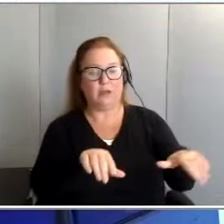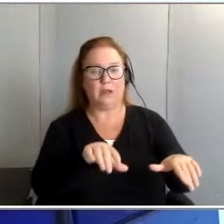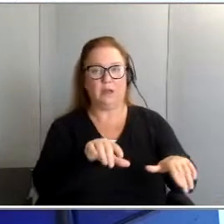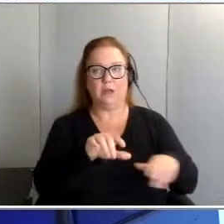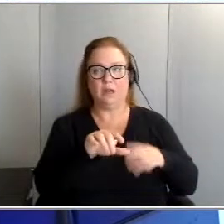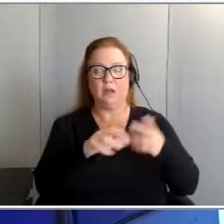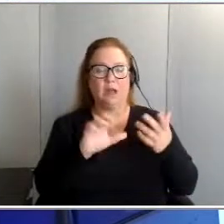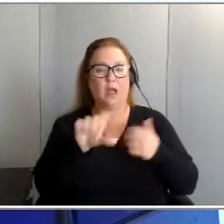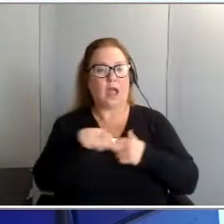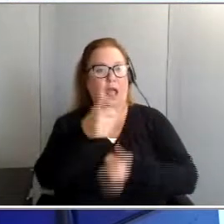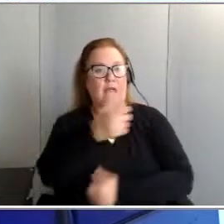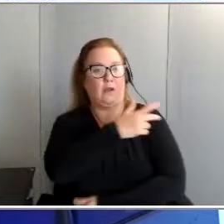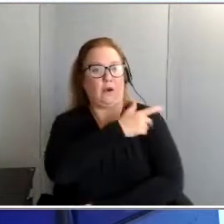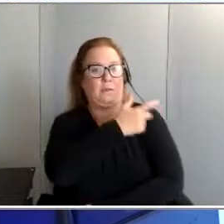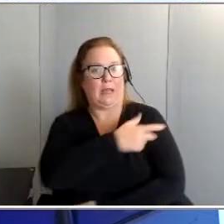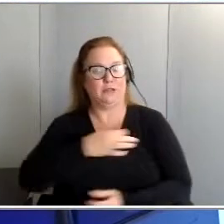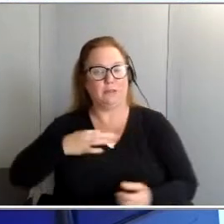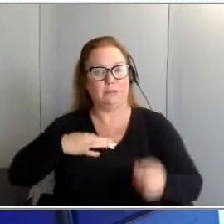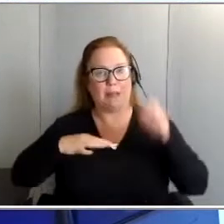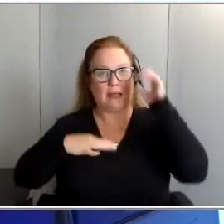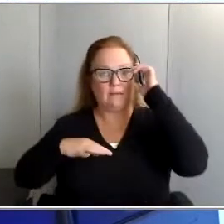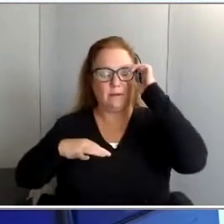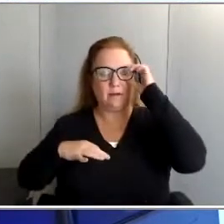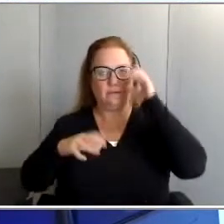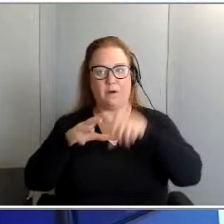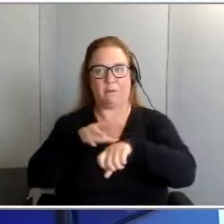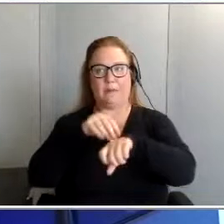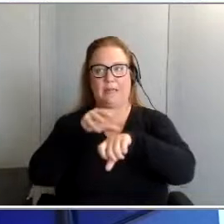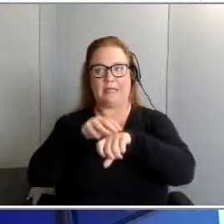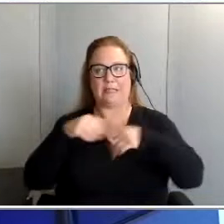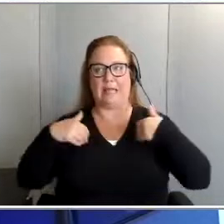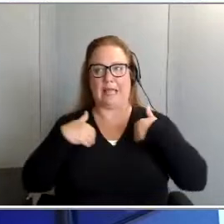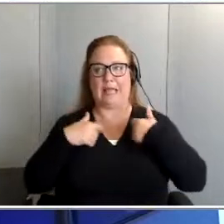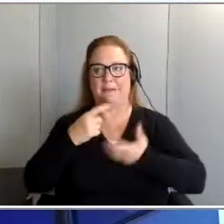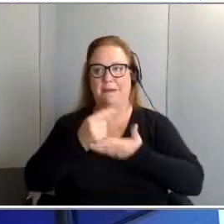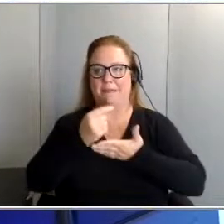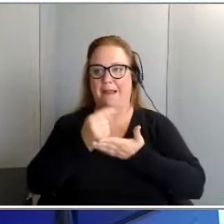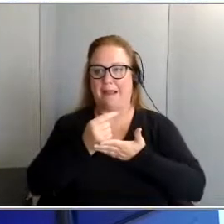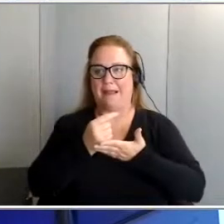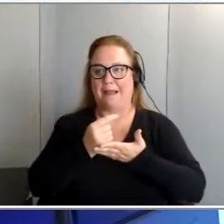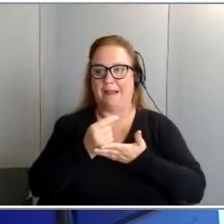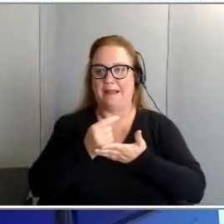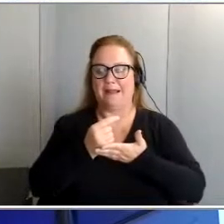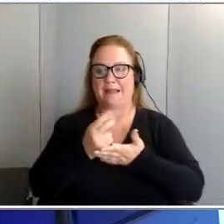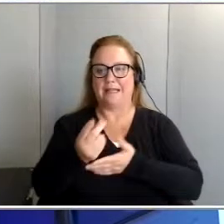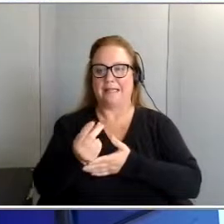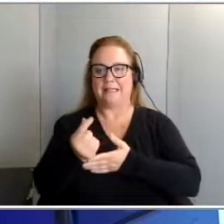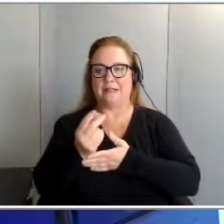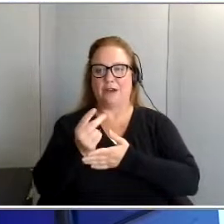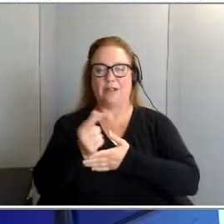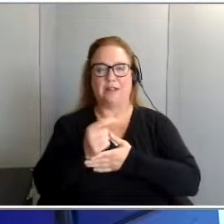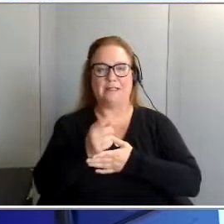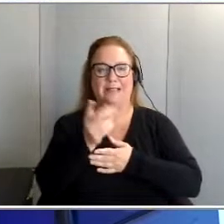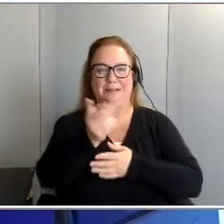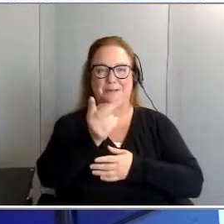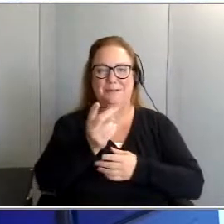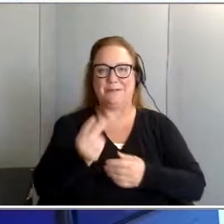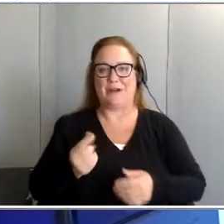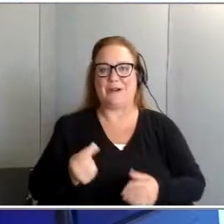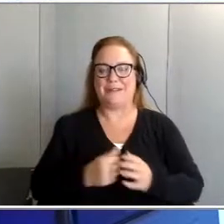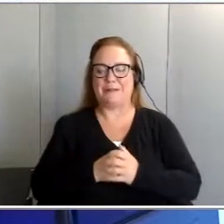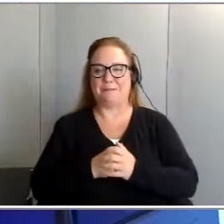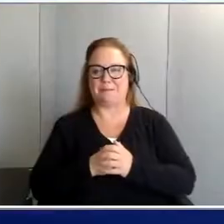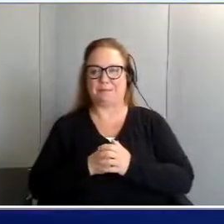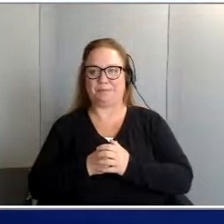other patients benefit from pets and animal therapy from dogs like Cinny or Camus? So we